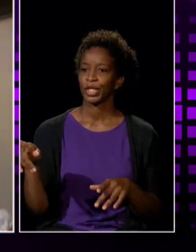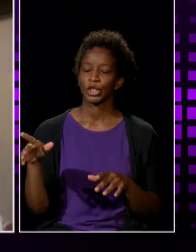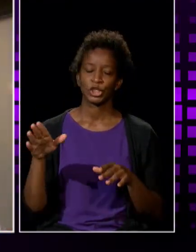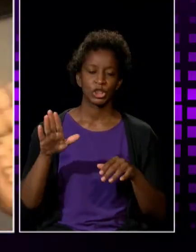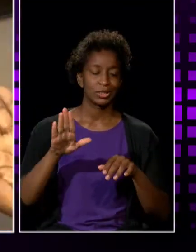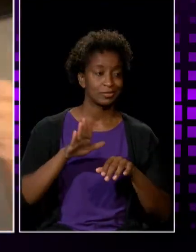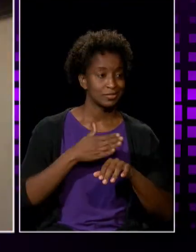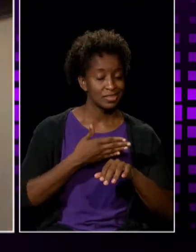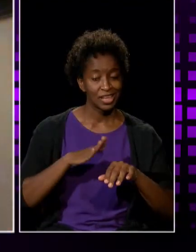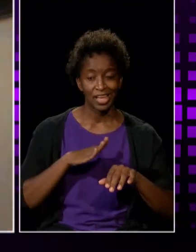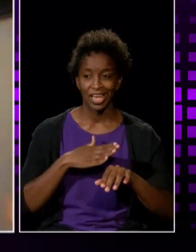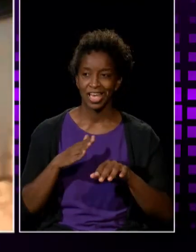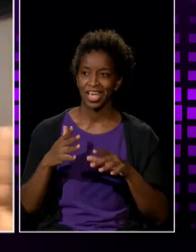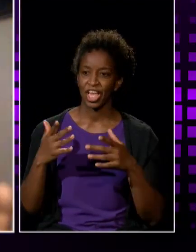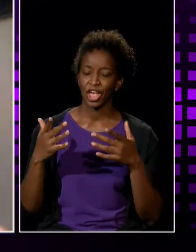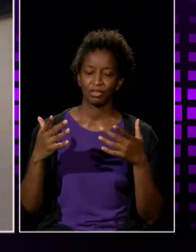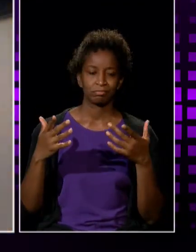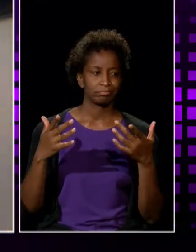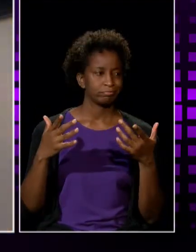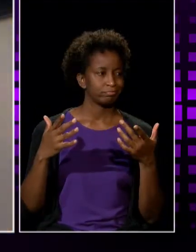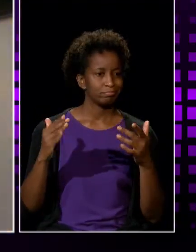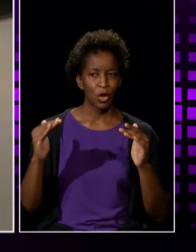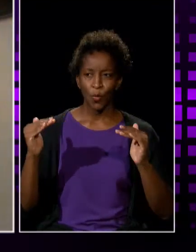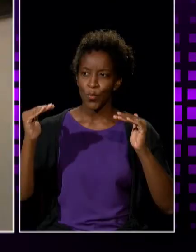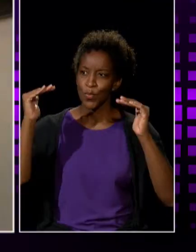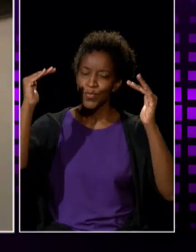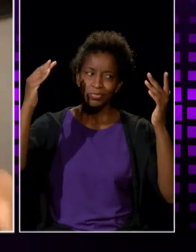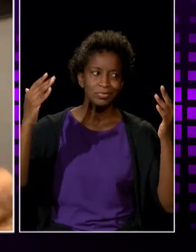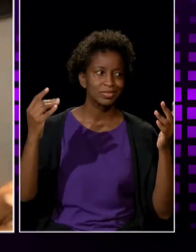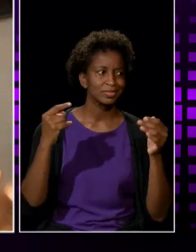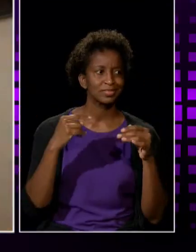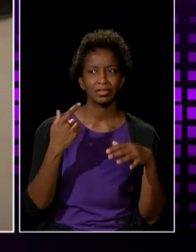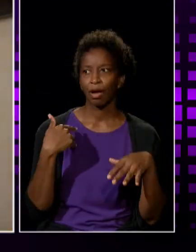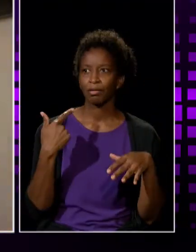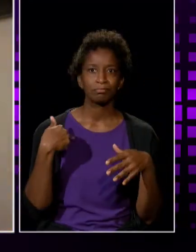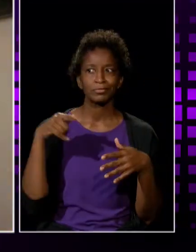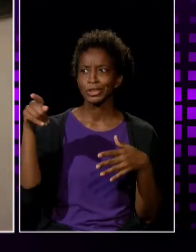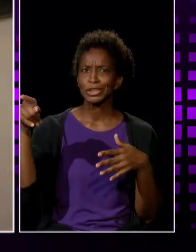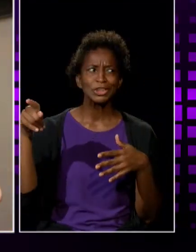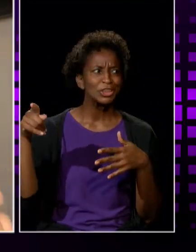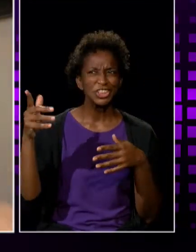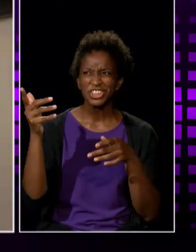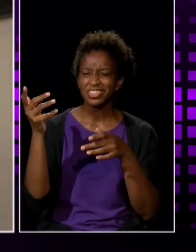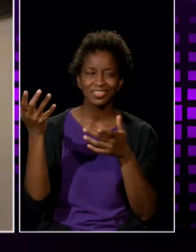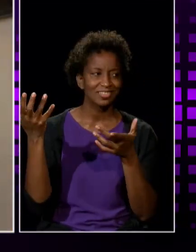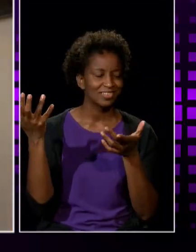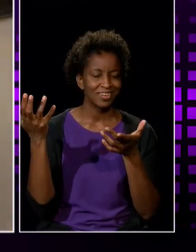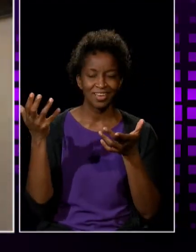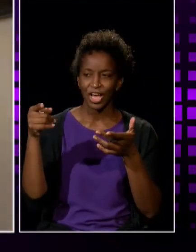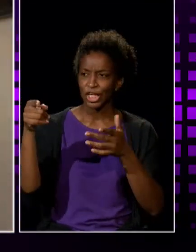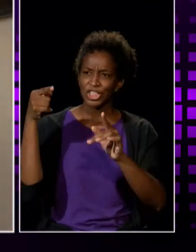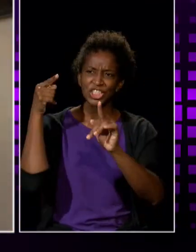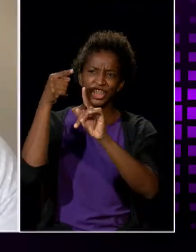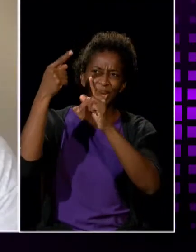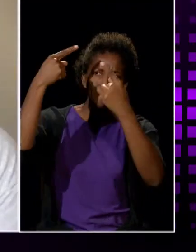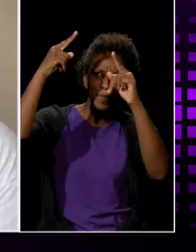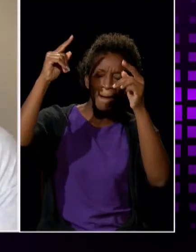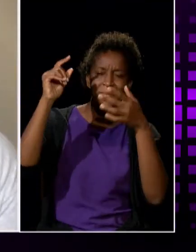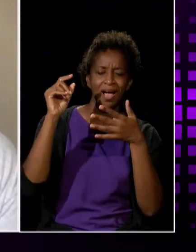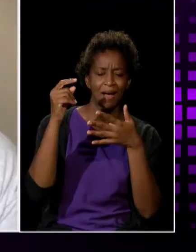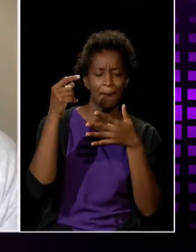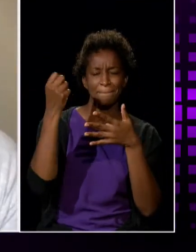are things that's rattling off that I ain't able to begin to study the other things. Yeah, all of those things, she's the greatest at. Come on. Yes.